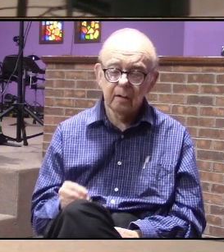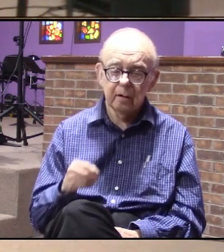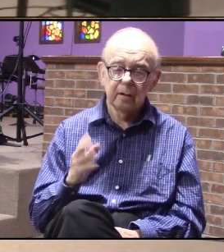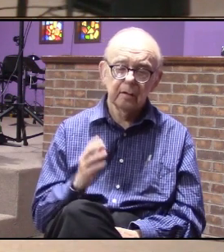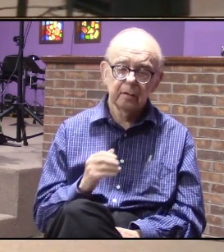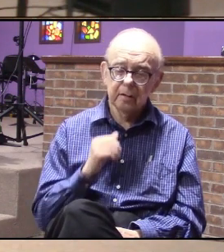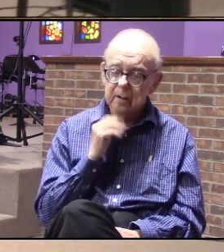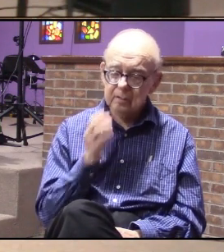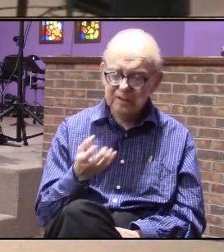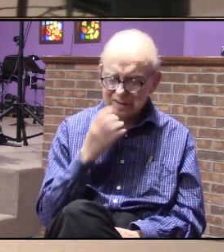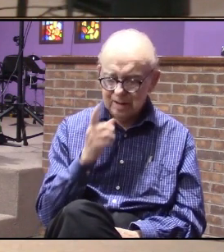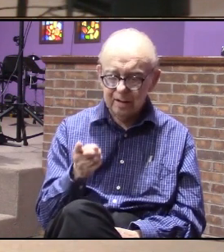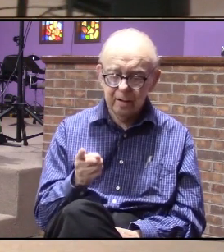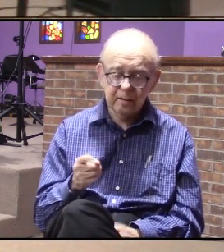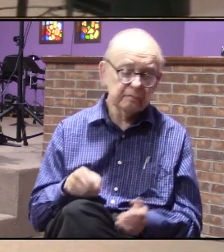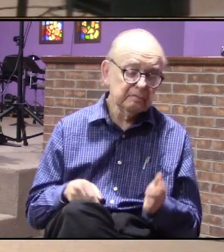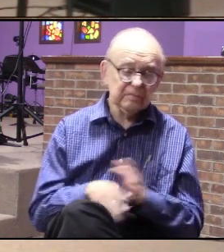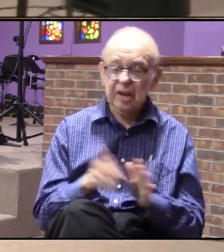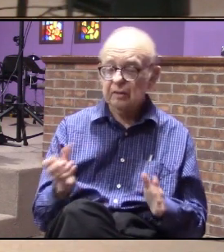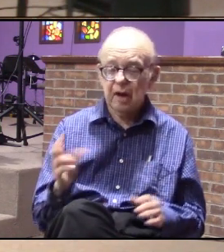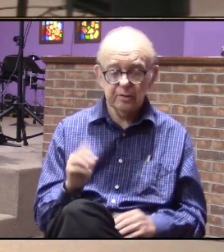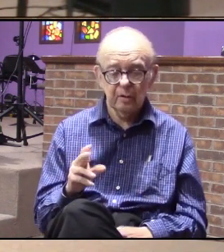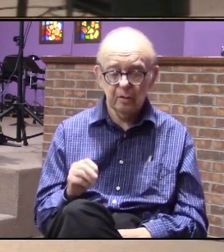God doesn't get mad at you and kick you out.